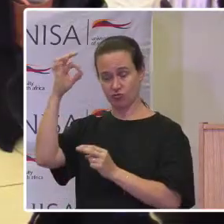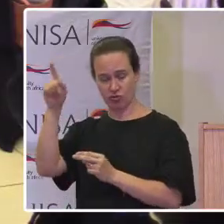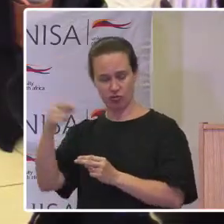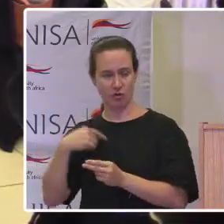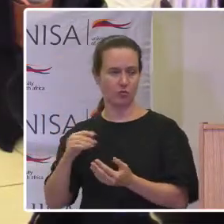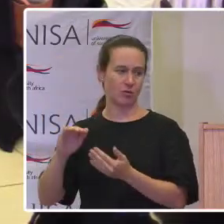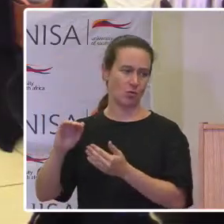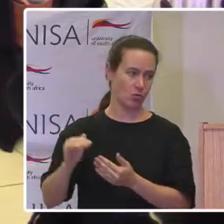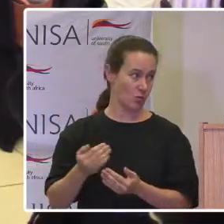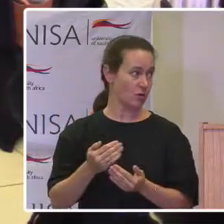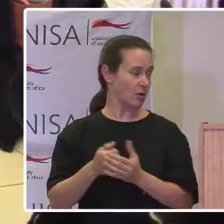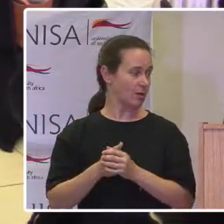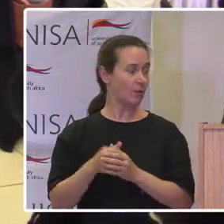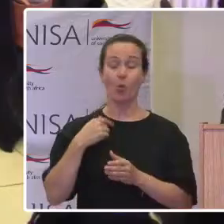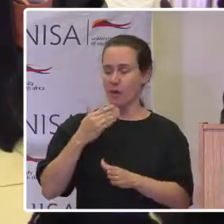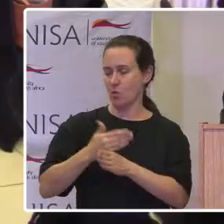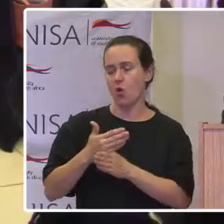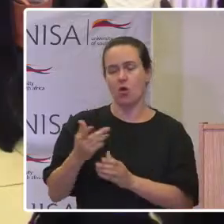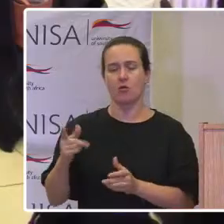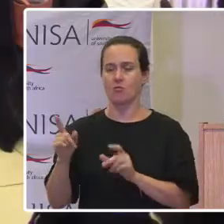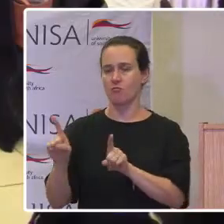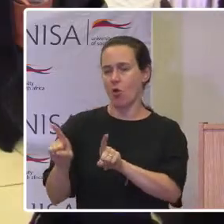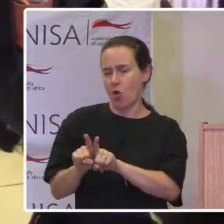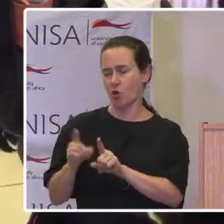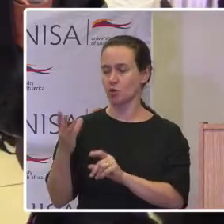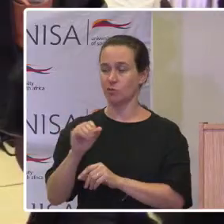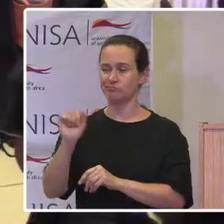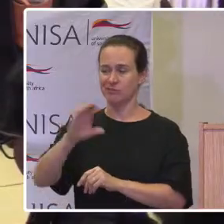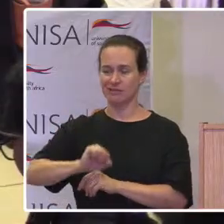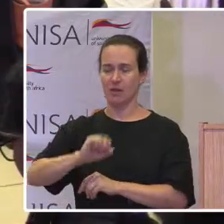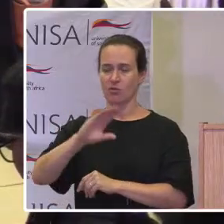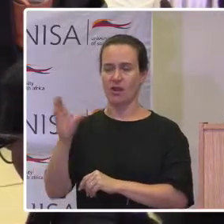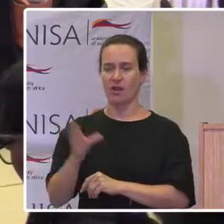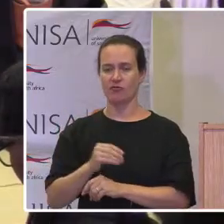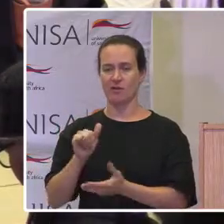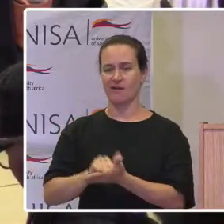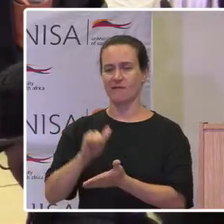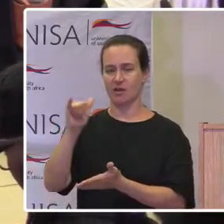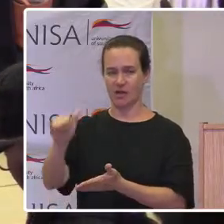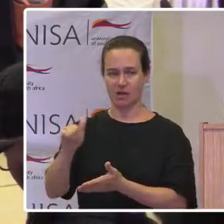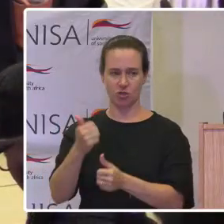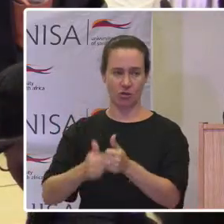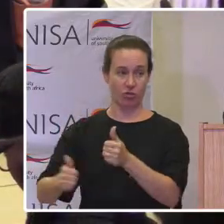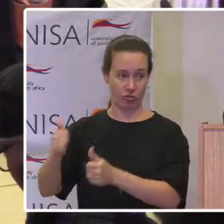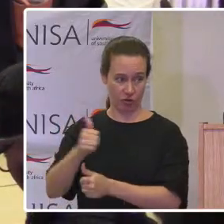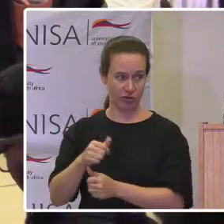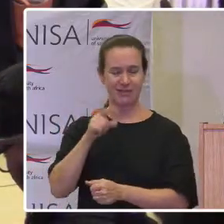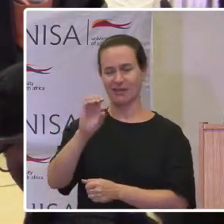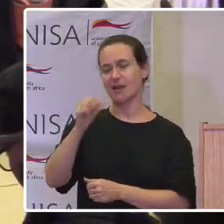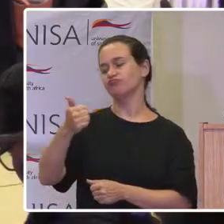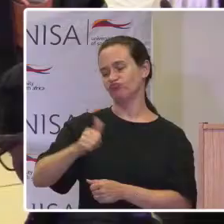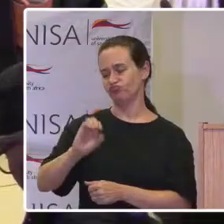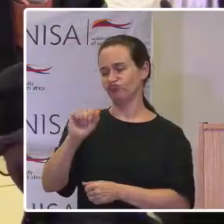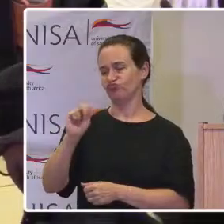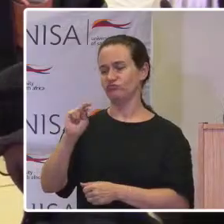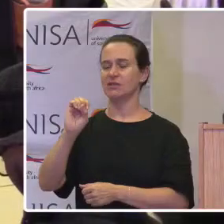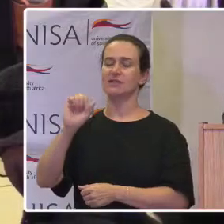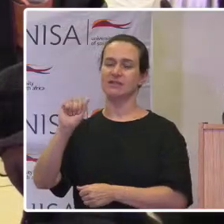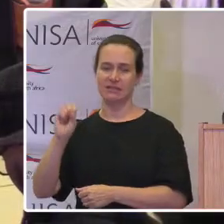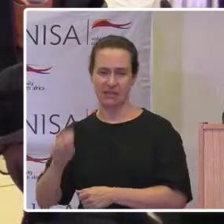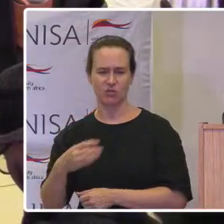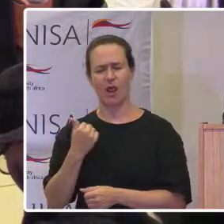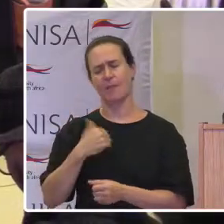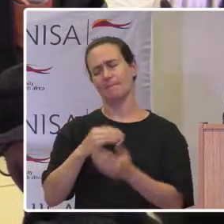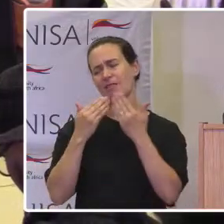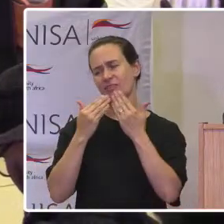very closely with the South African Civil Aviation Authority, as well as SANSA, so this is also just an opportunity to thank them for their